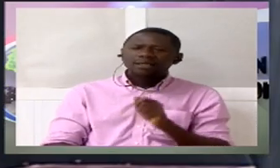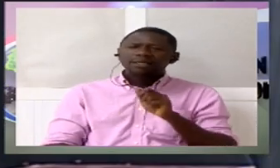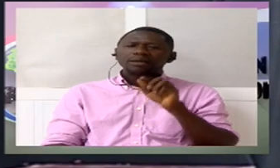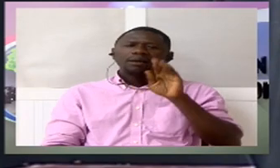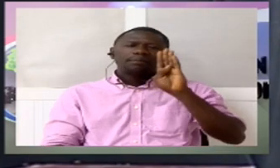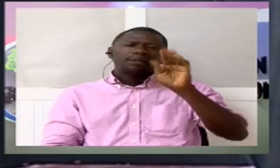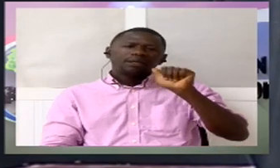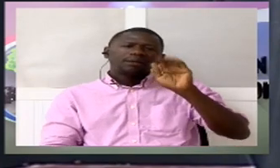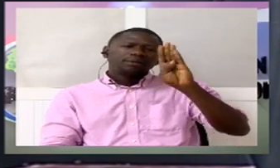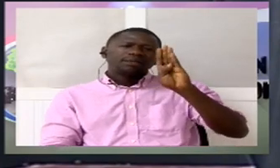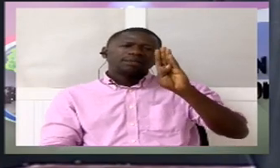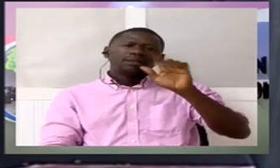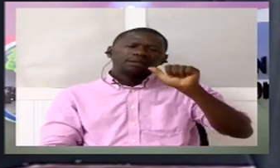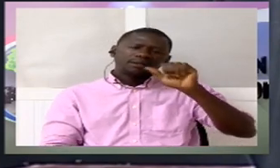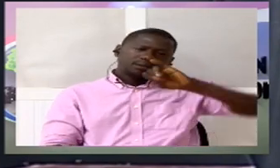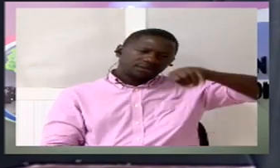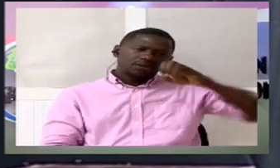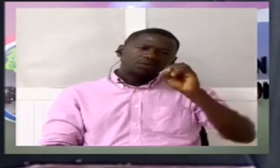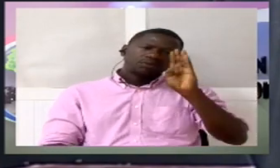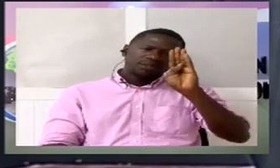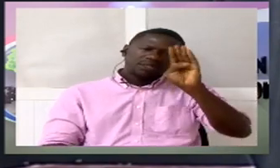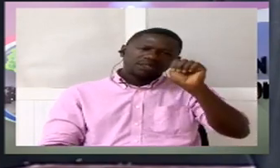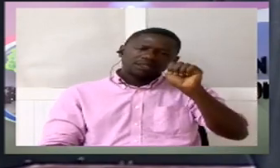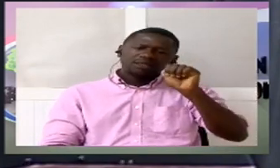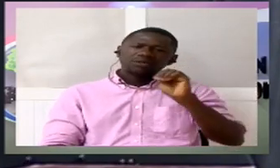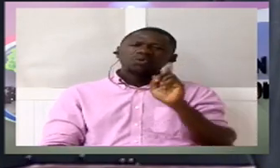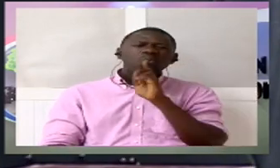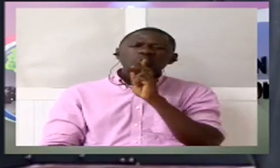dron jumale munung Baba Job ti.